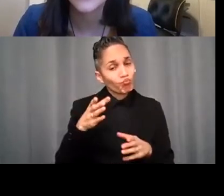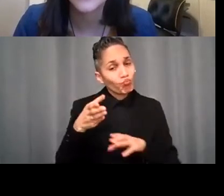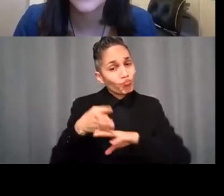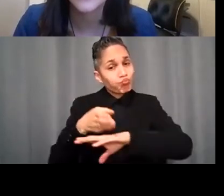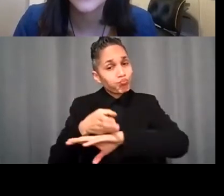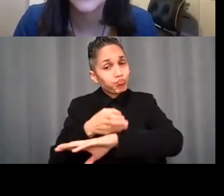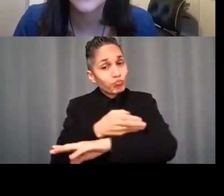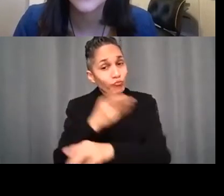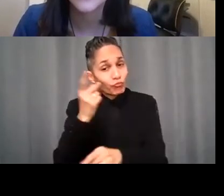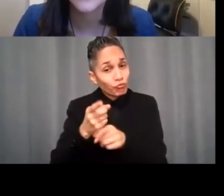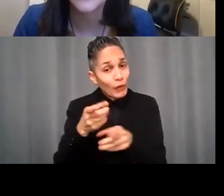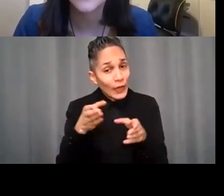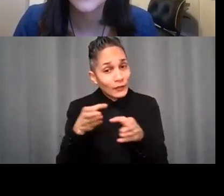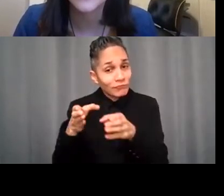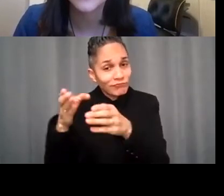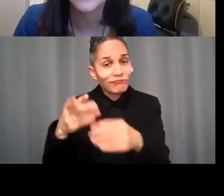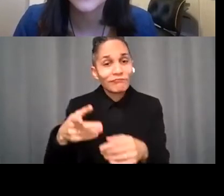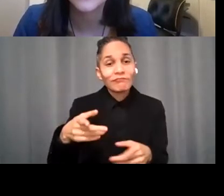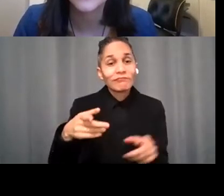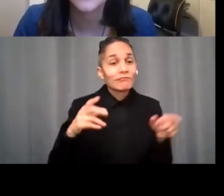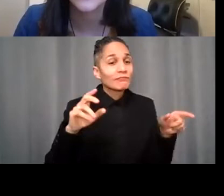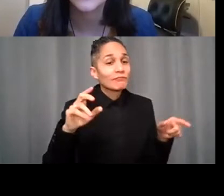there?